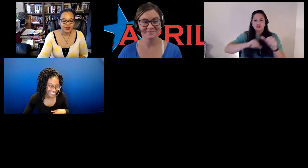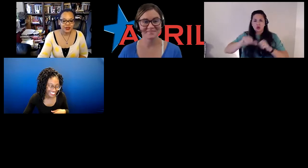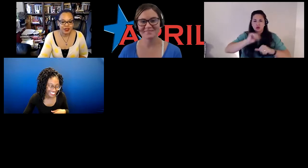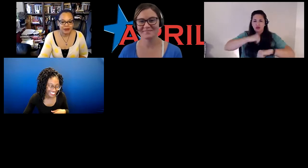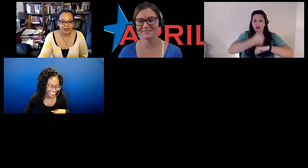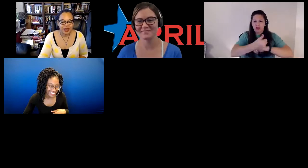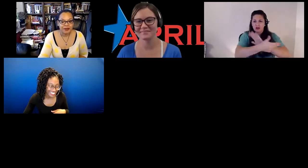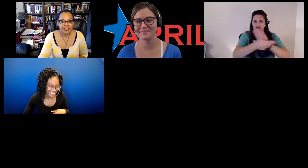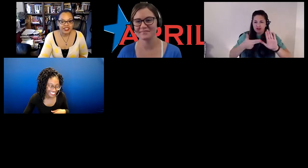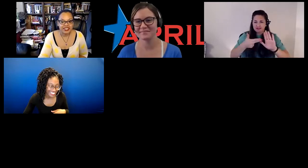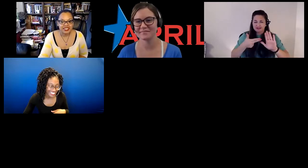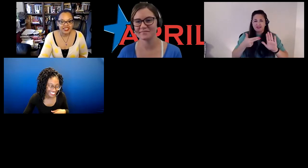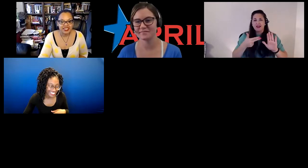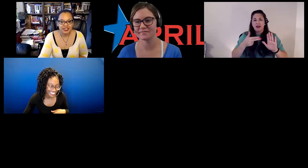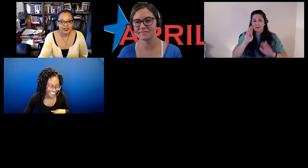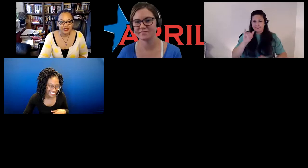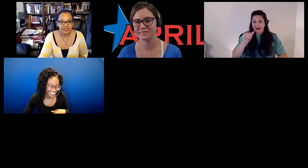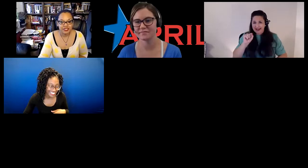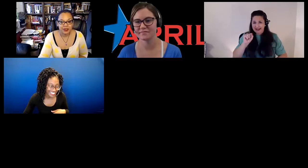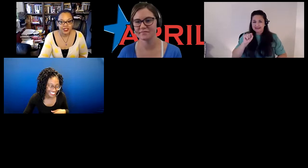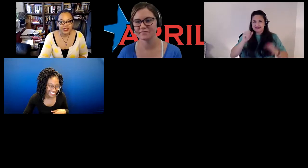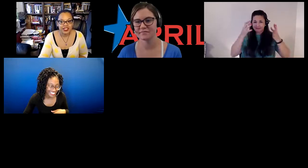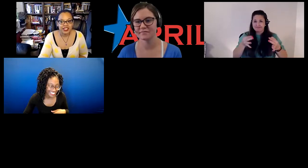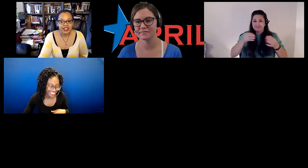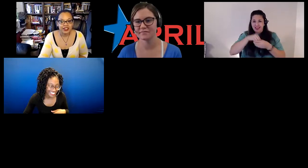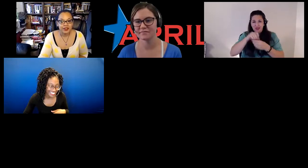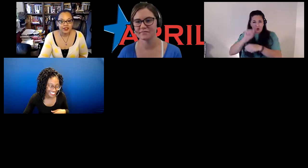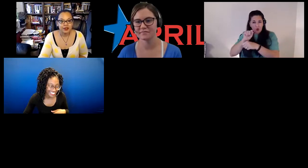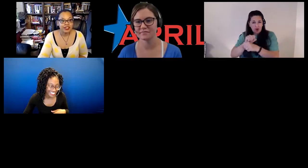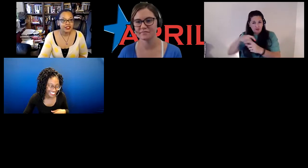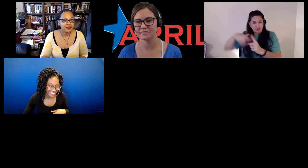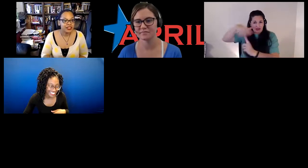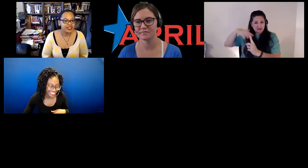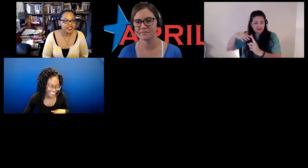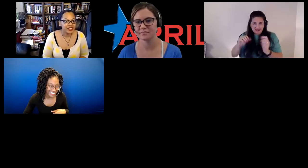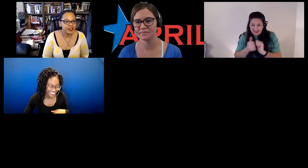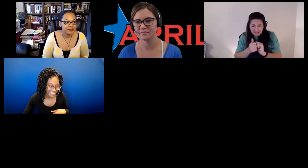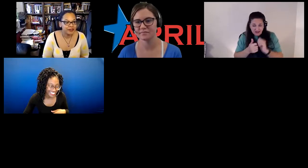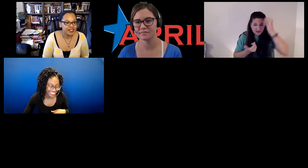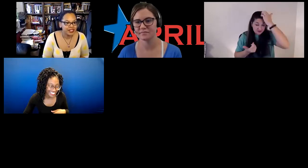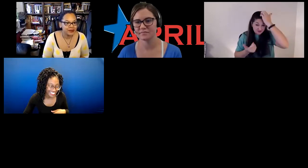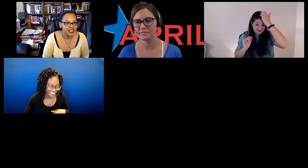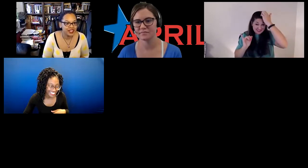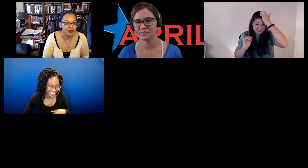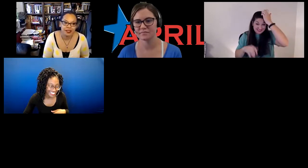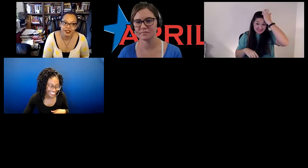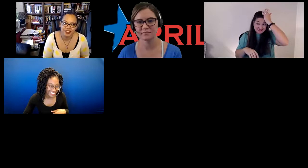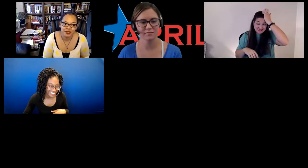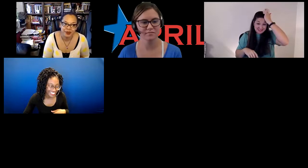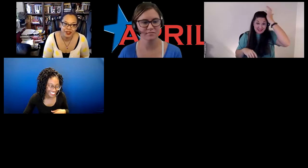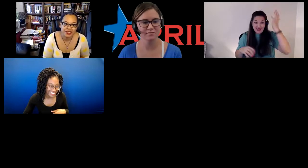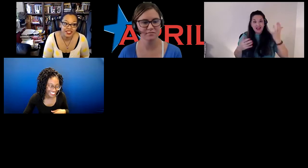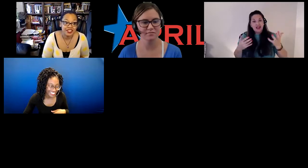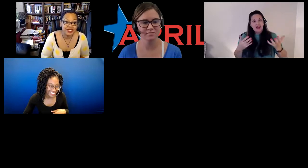So at risk, who is this? Ron. Ron, at a risk of saying, oh my gosh, this is a